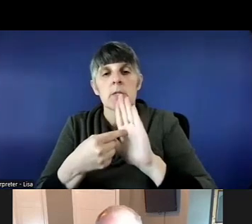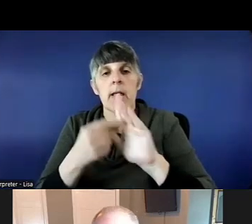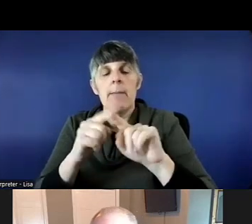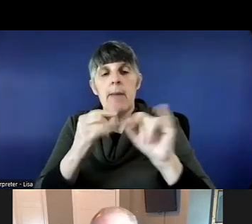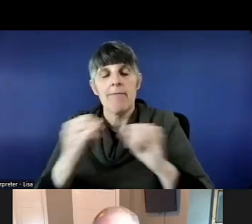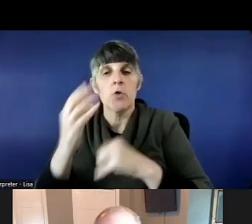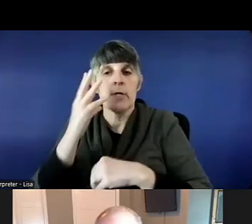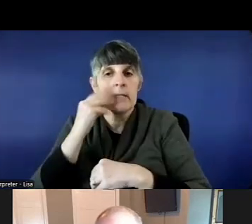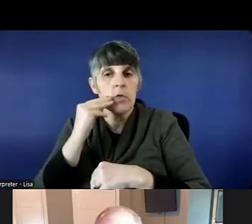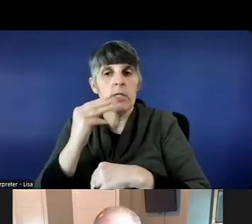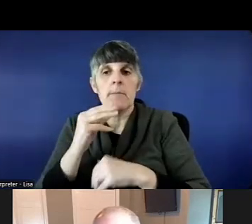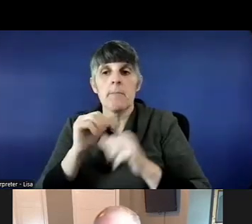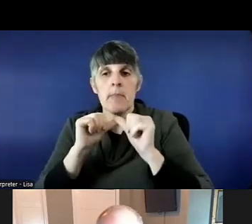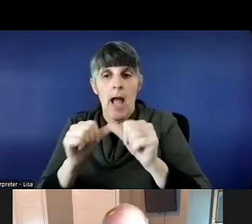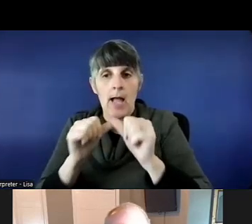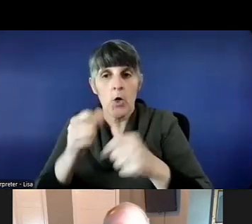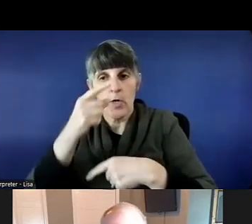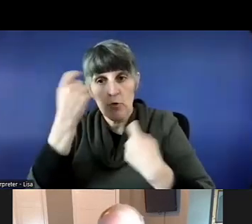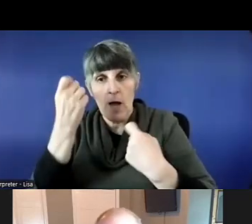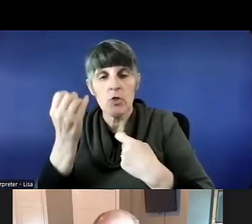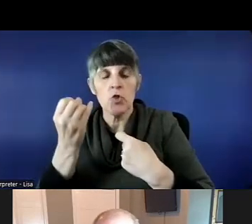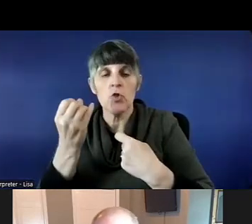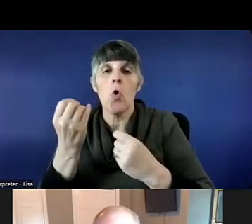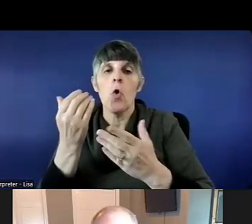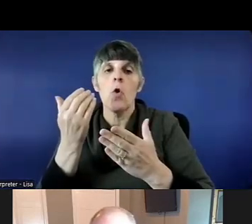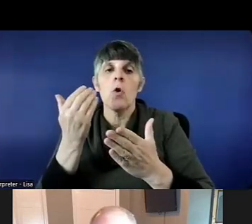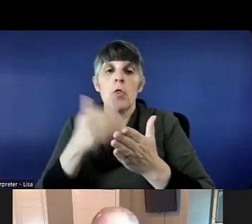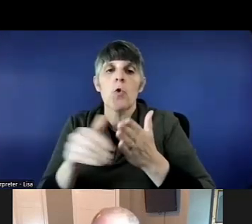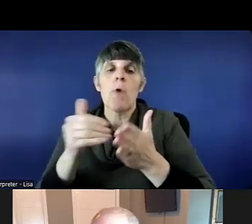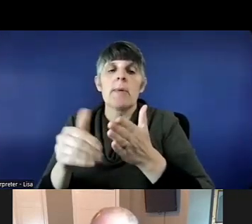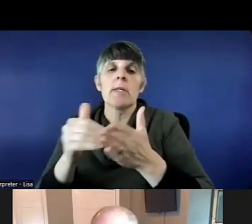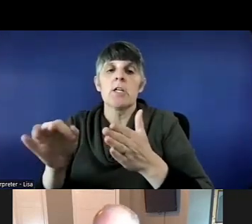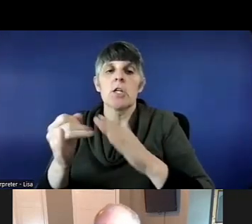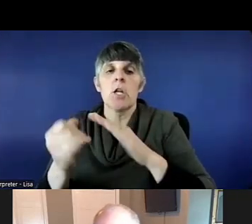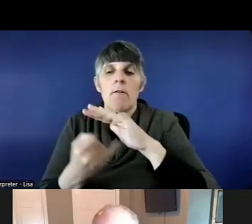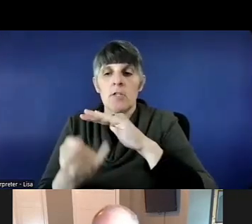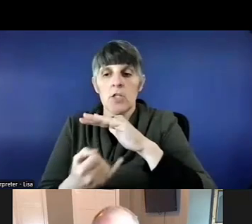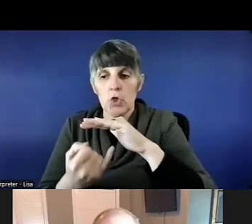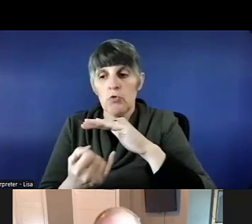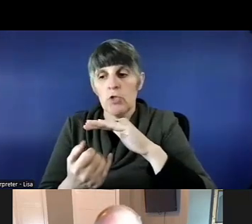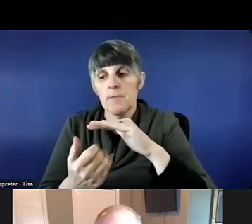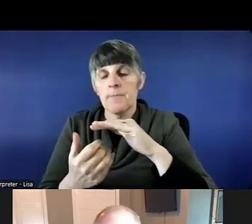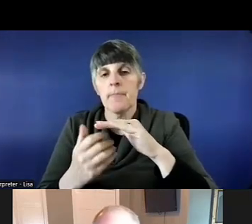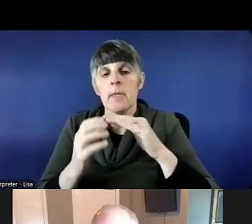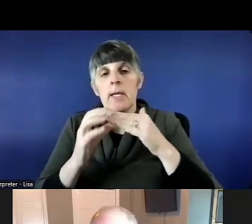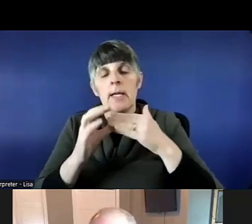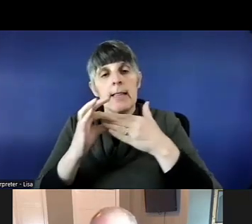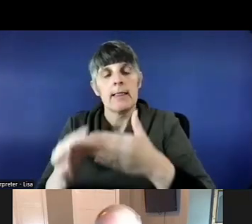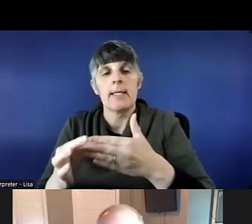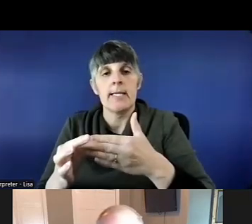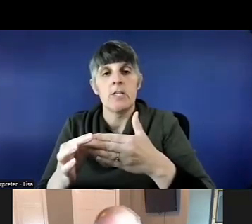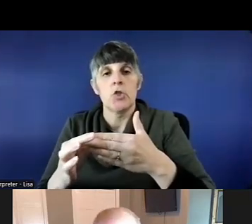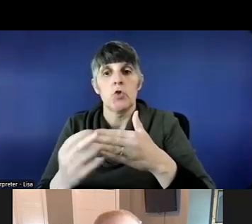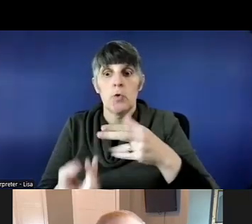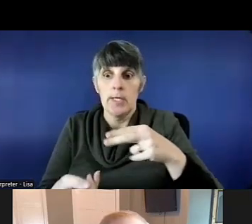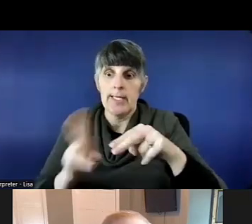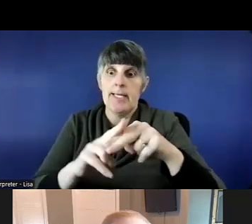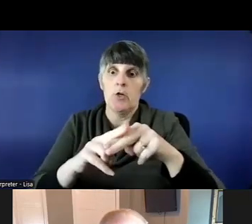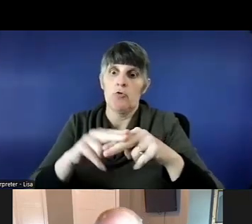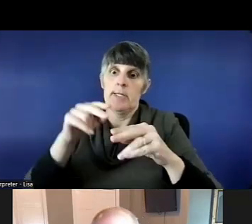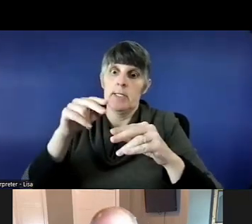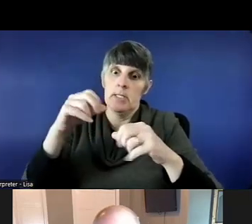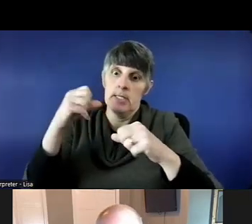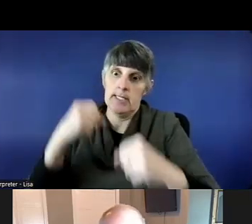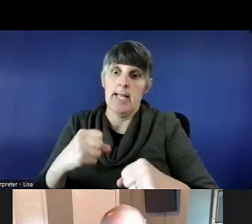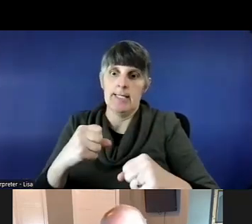individuals experiencing ongoing trauma. So the repetition of seclusion leads to increased intensity of